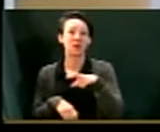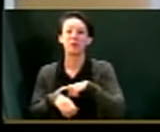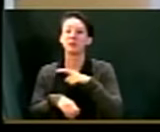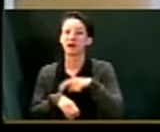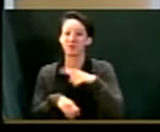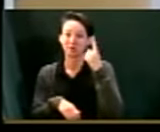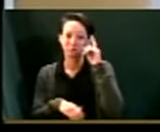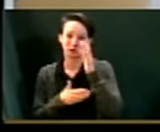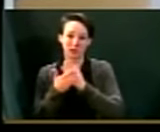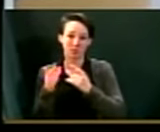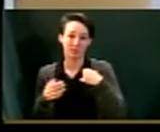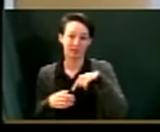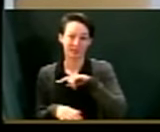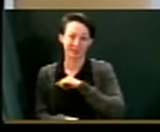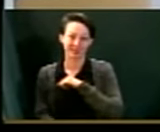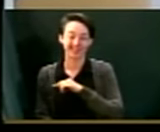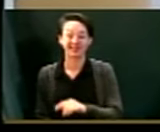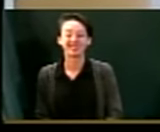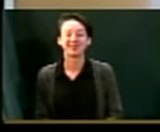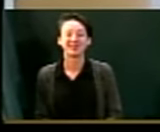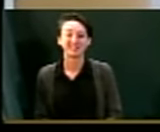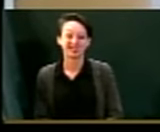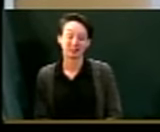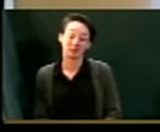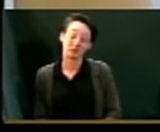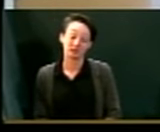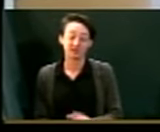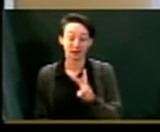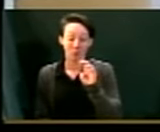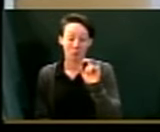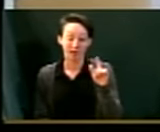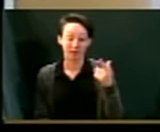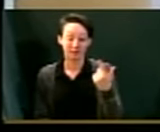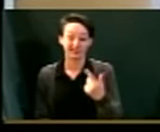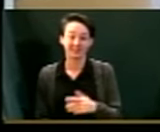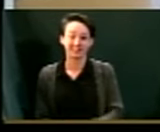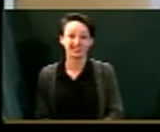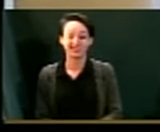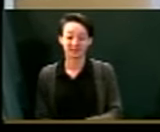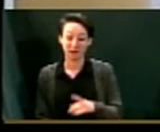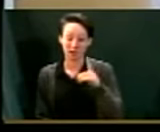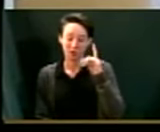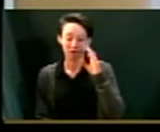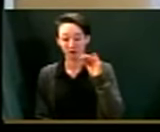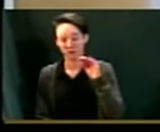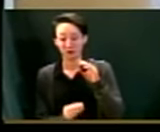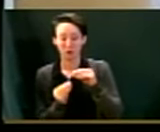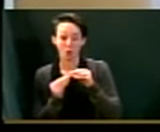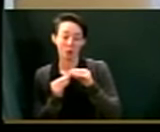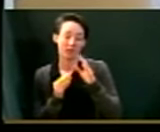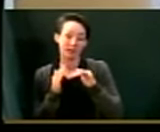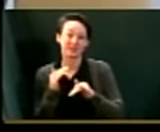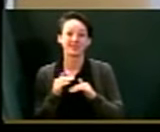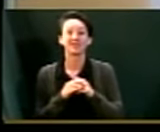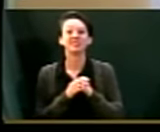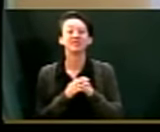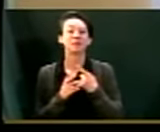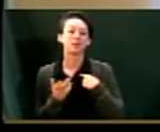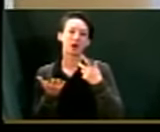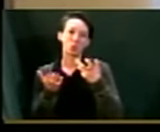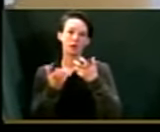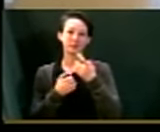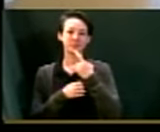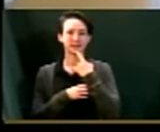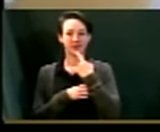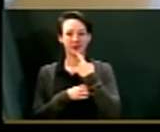us, and well, hopefully more or less. I do want to say